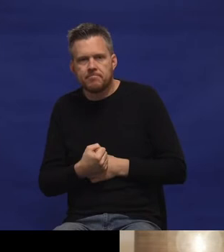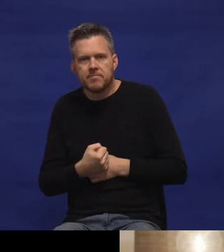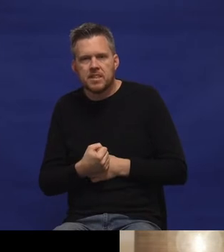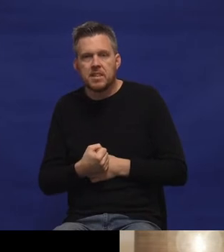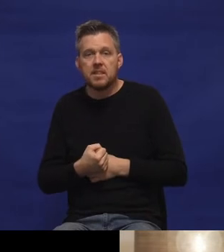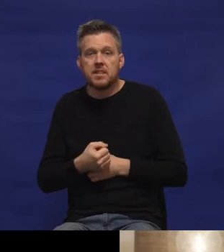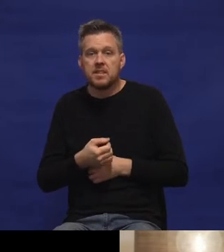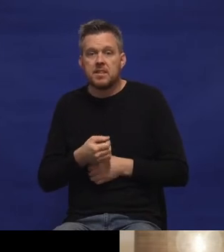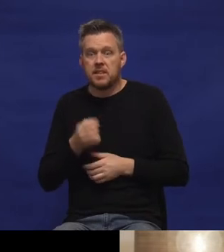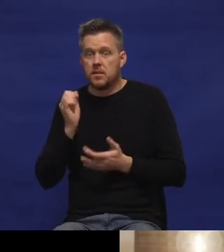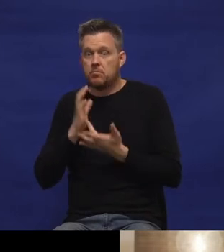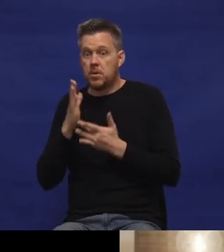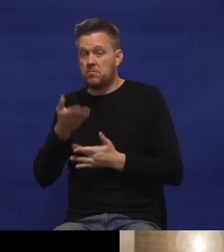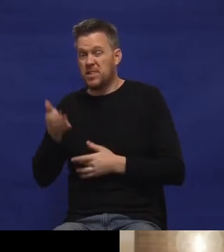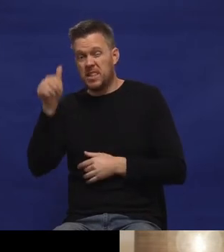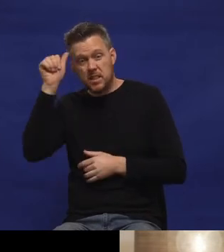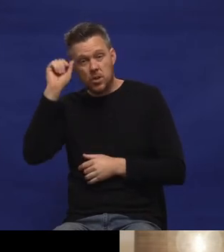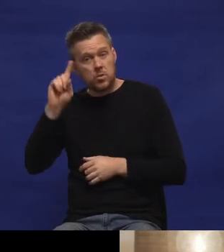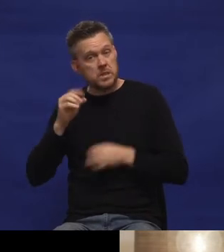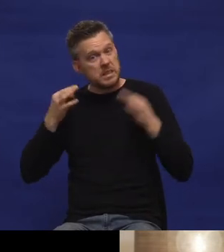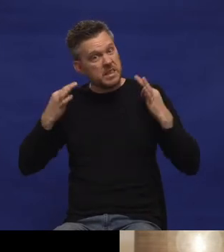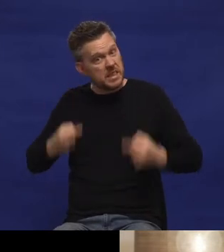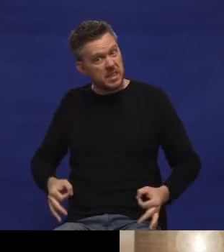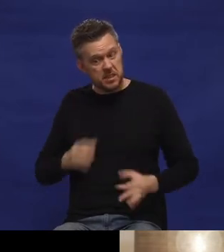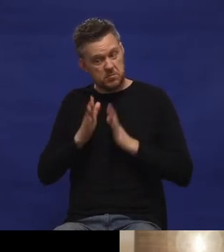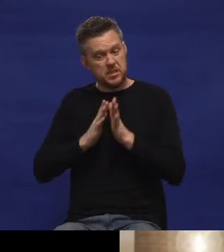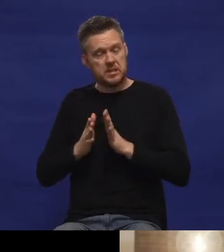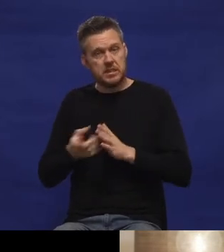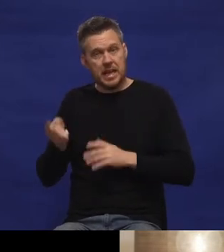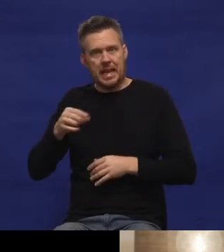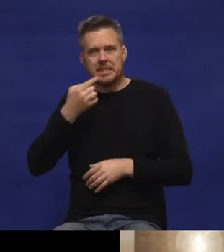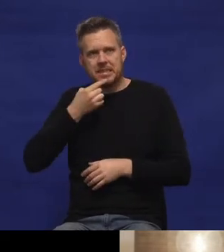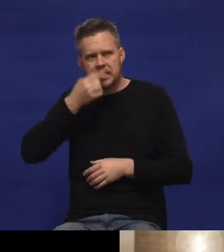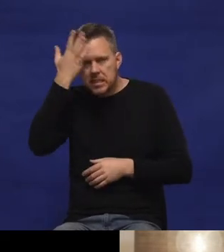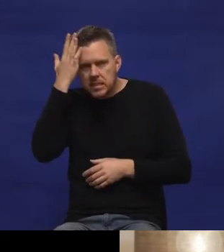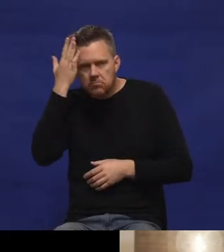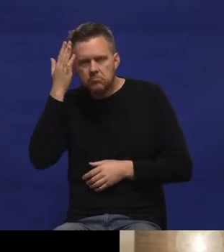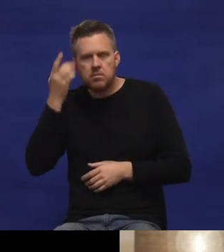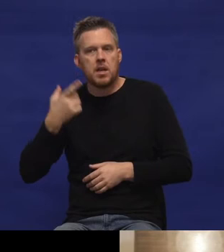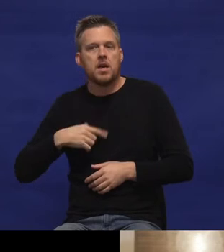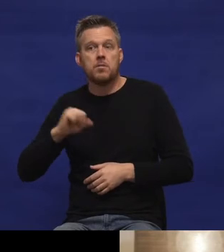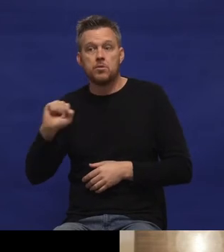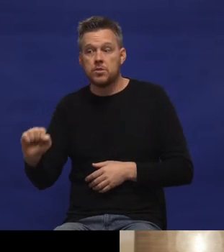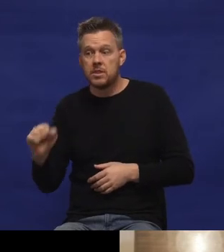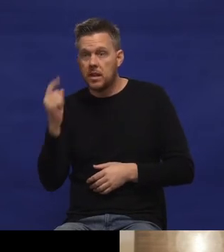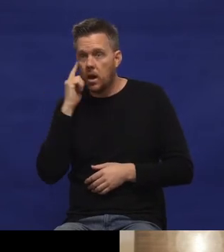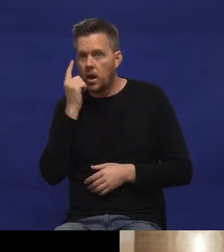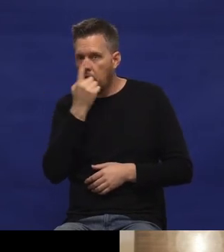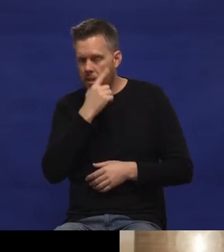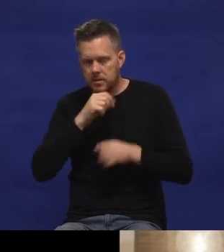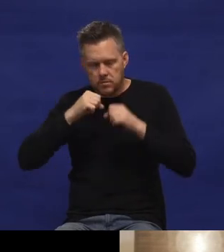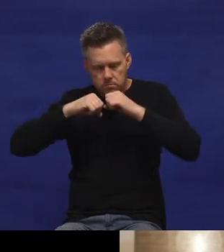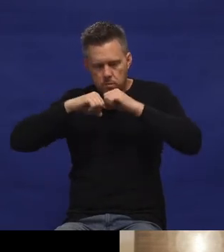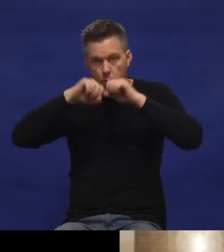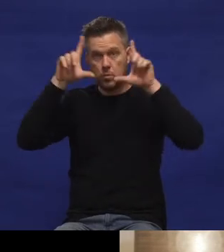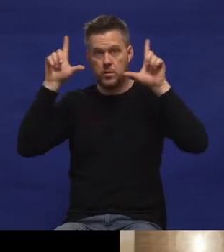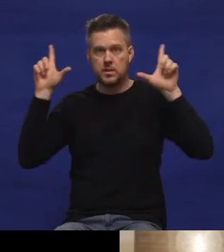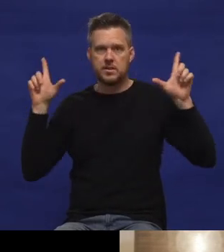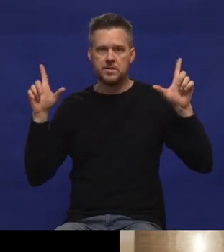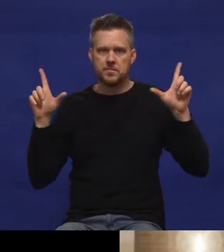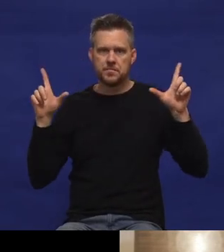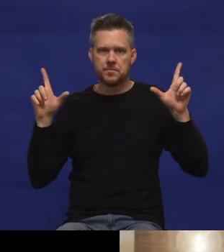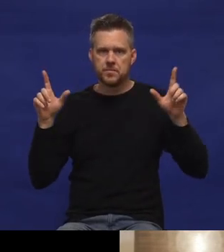Now all of a sudden they know what naked is, and now they know what shame is, because their eyes have been